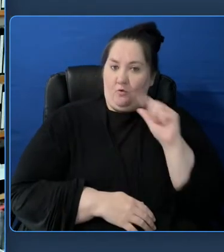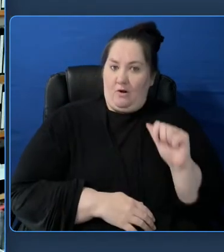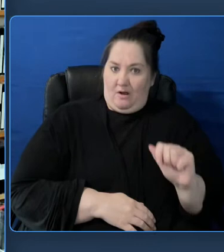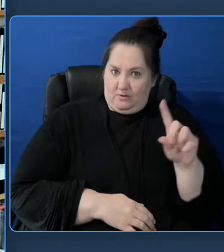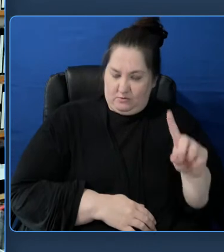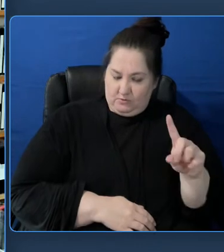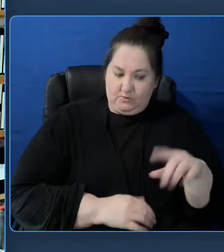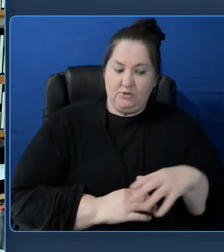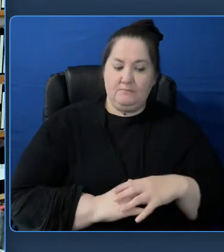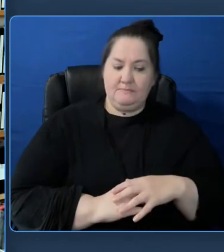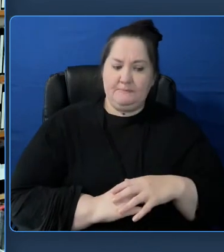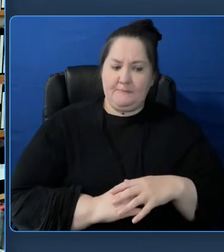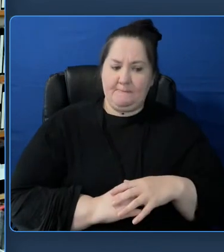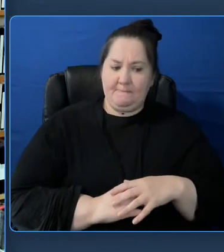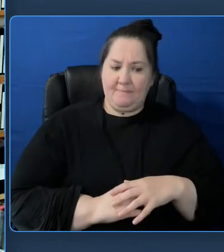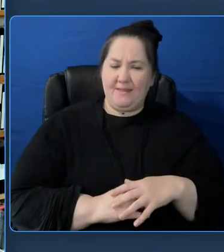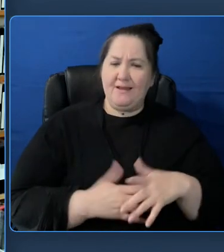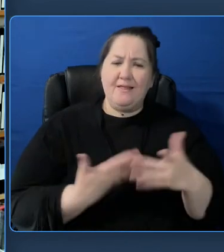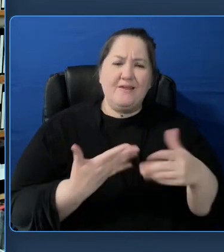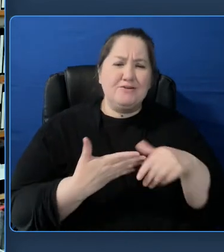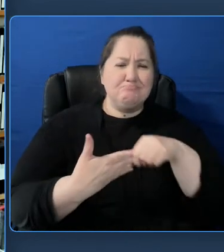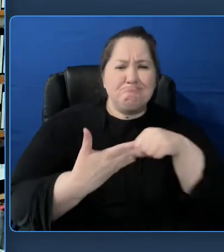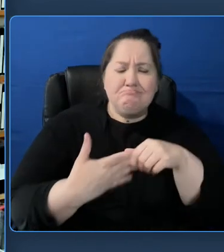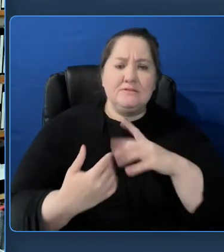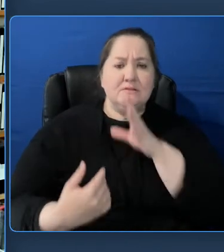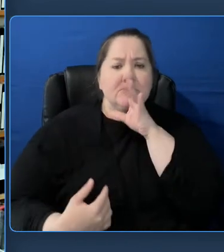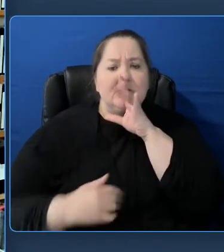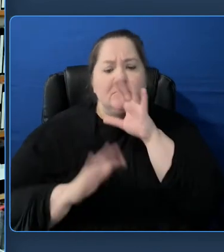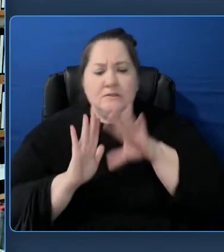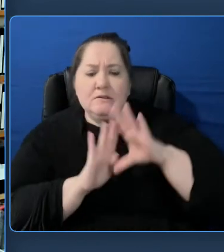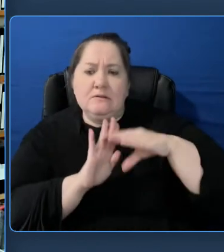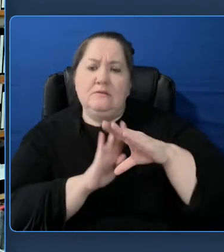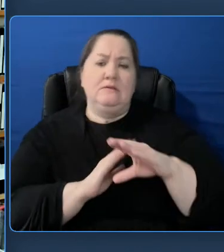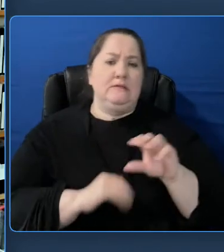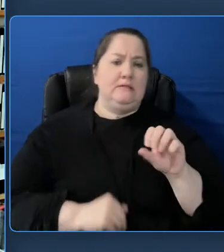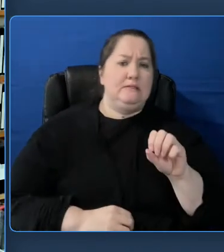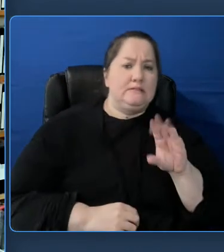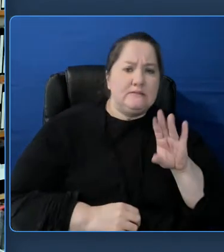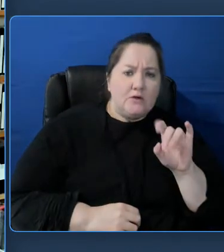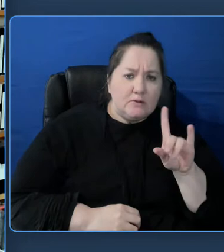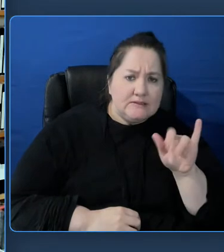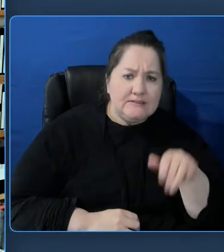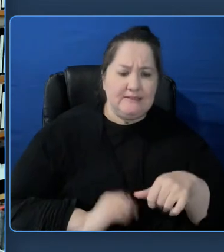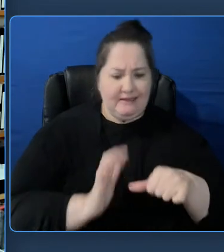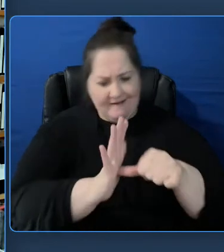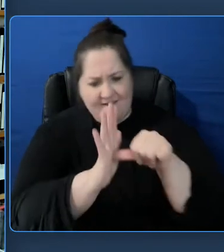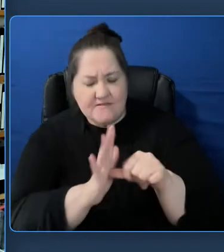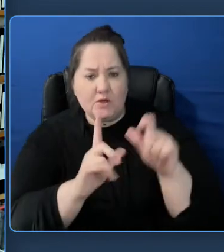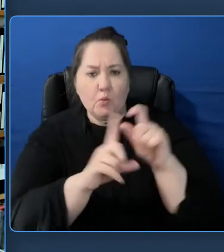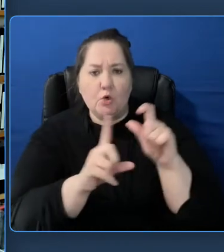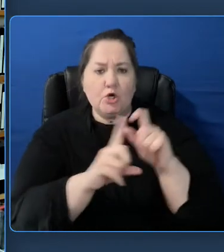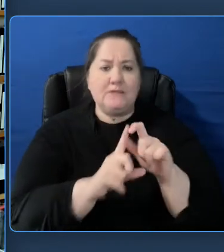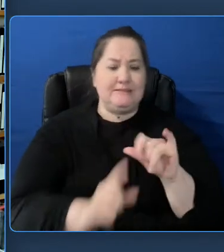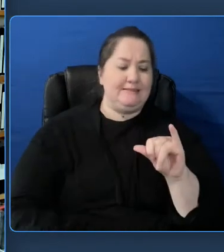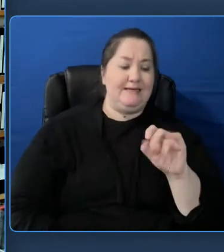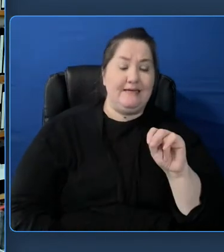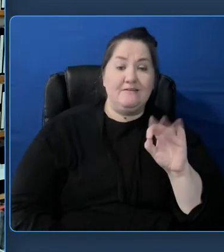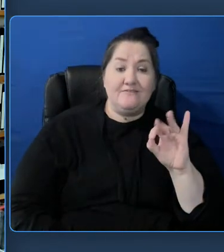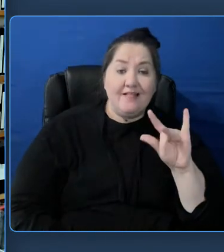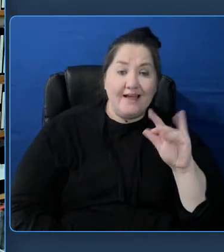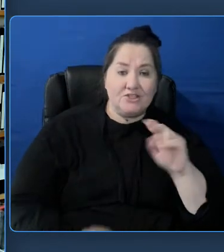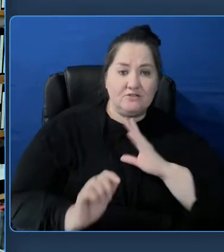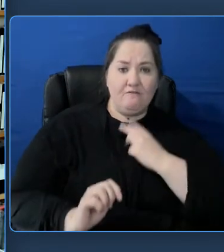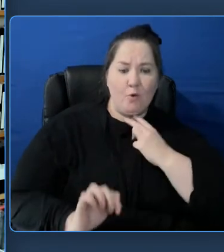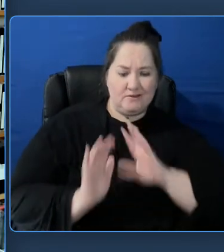description, there's nuance, there's subtlety, there's emphasis, there's inflection